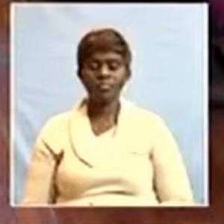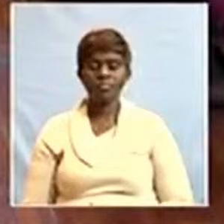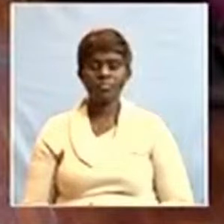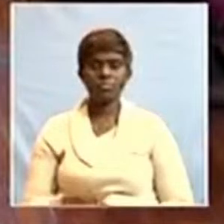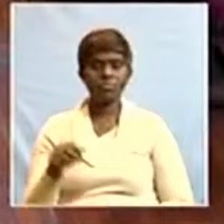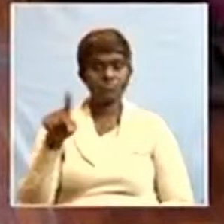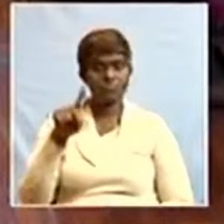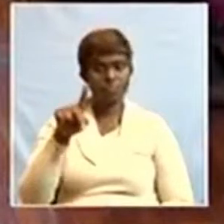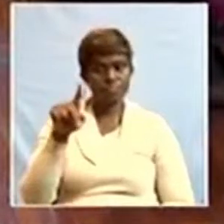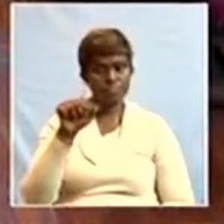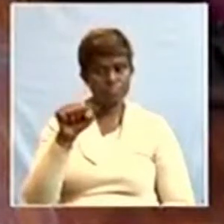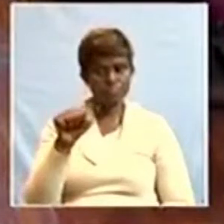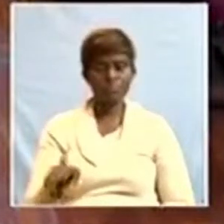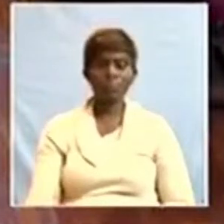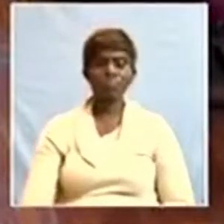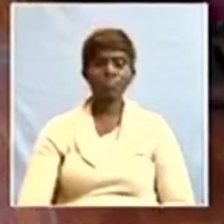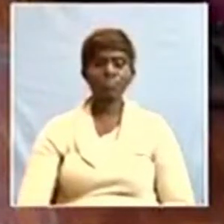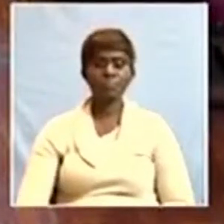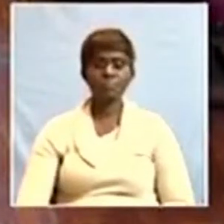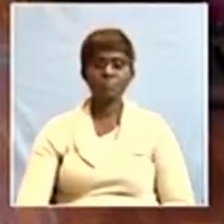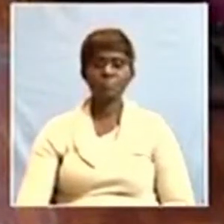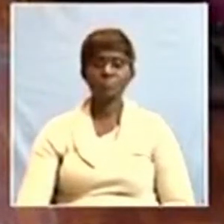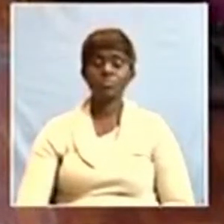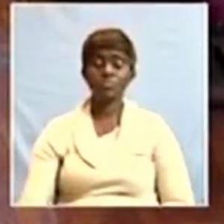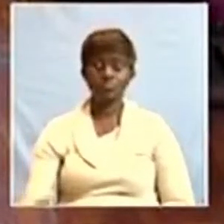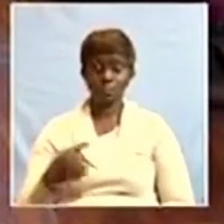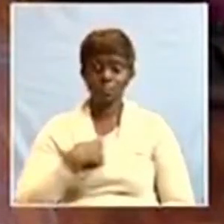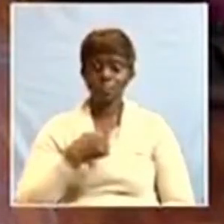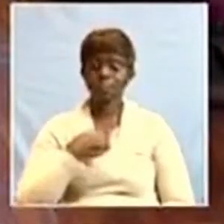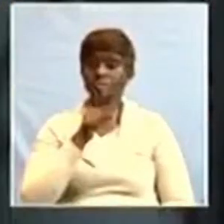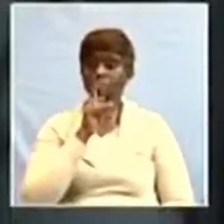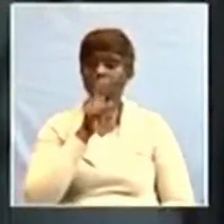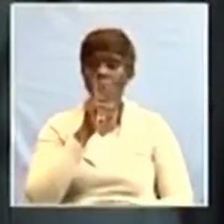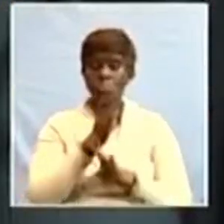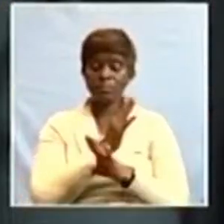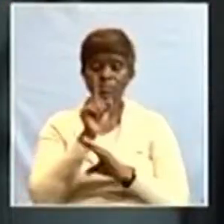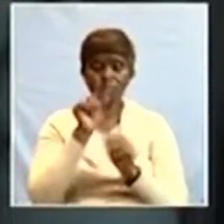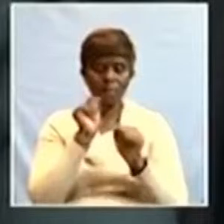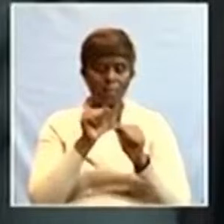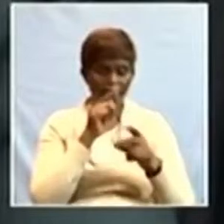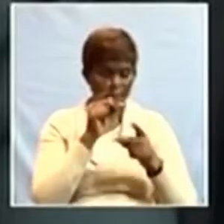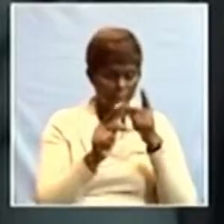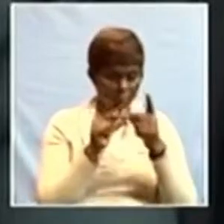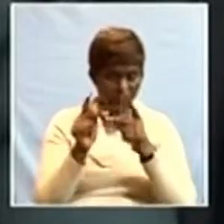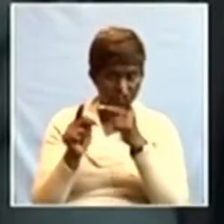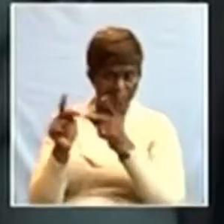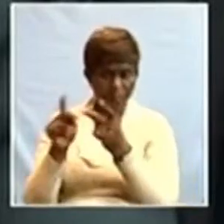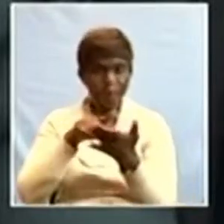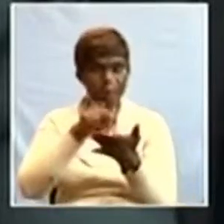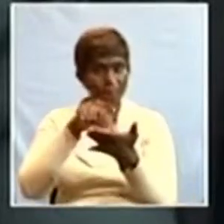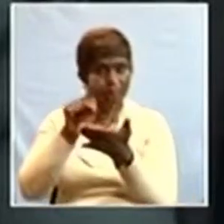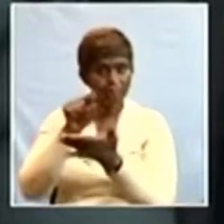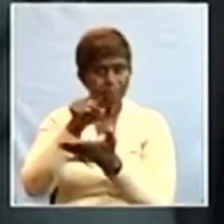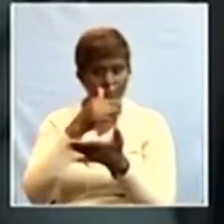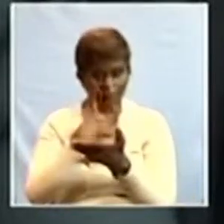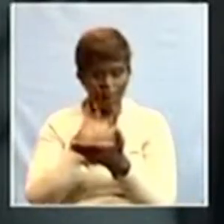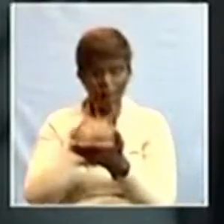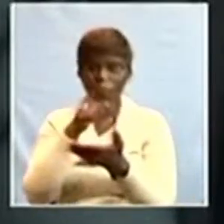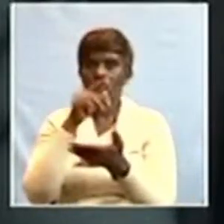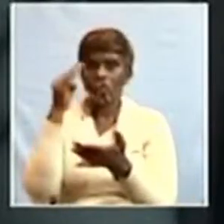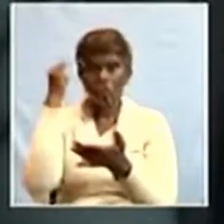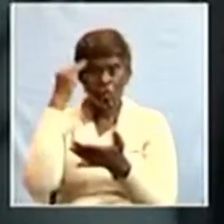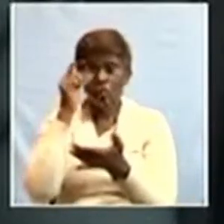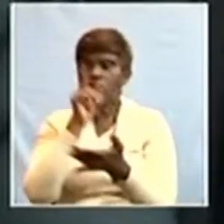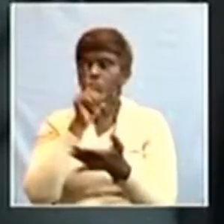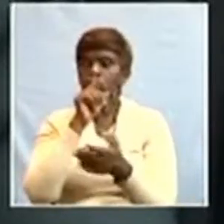PS, I'm sure before you can process payment, you will normally